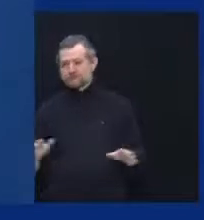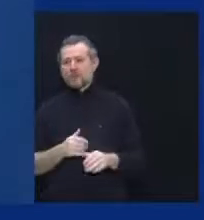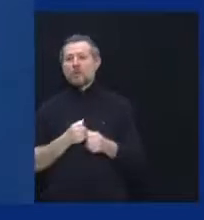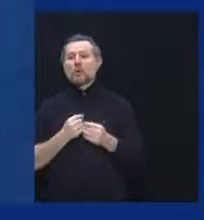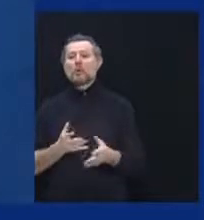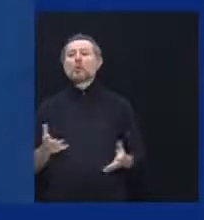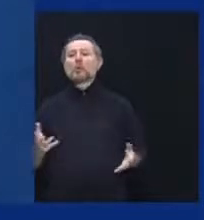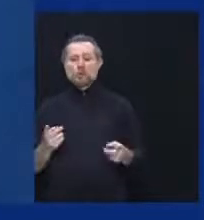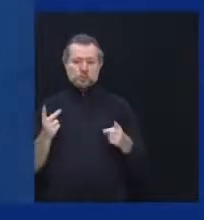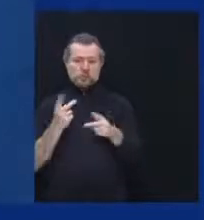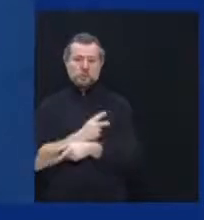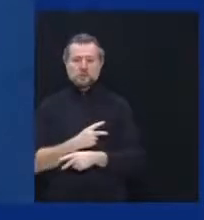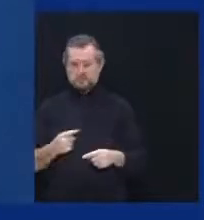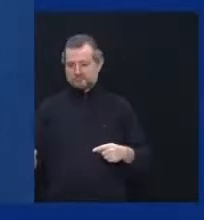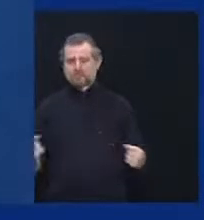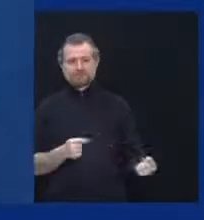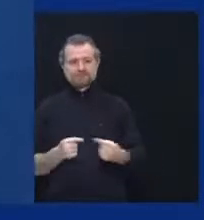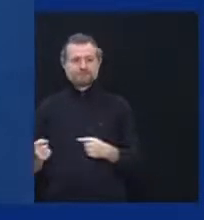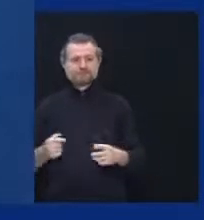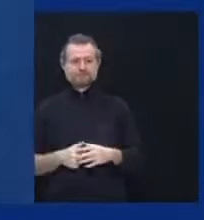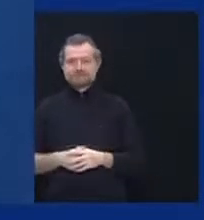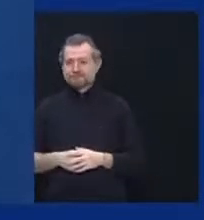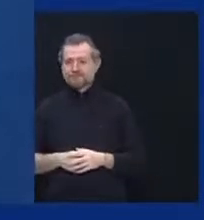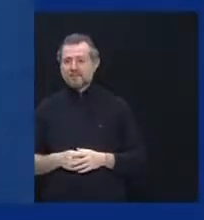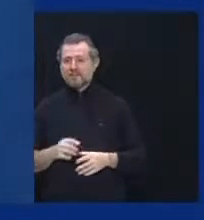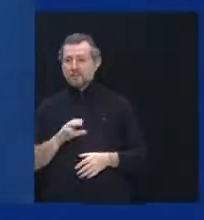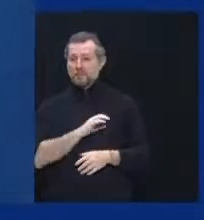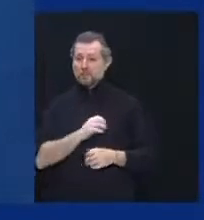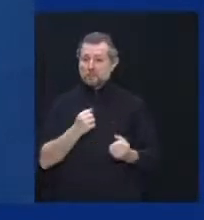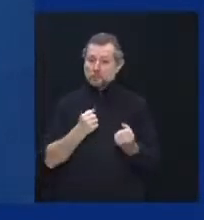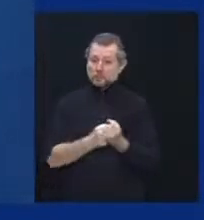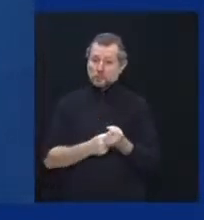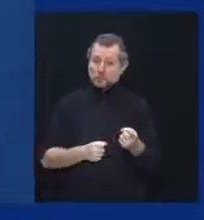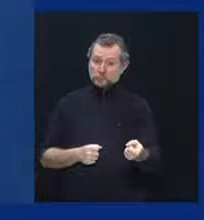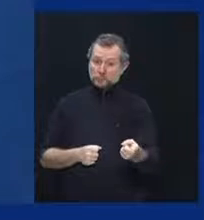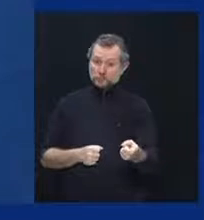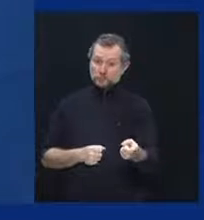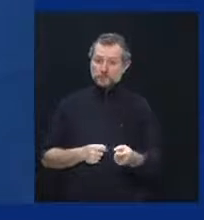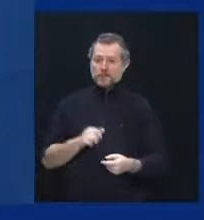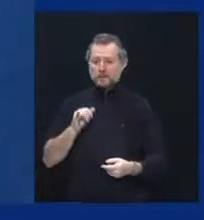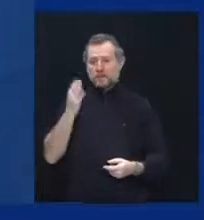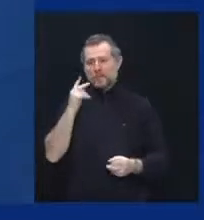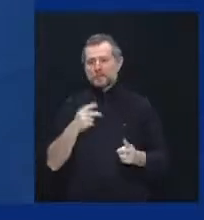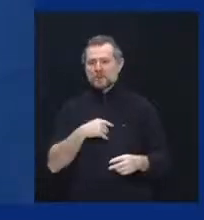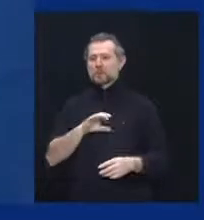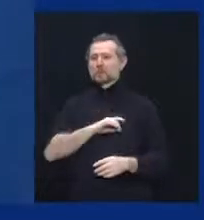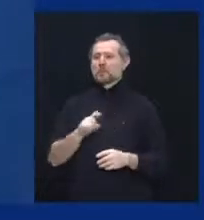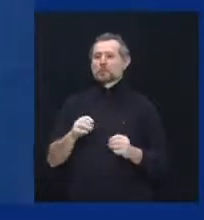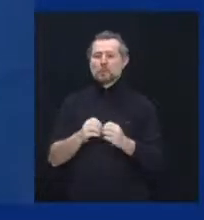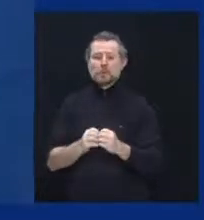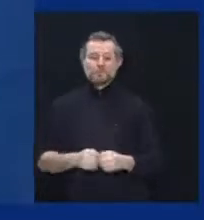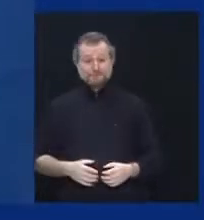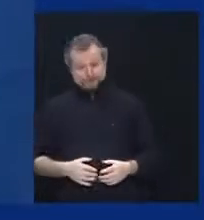Yes, you want to be a hero to the police? You say, I think the police should get more. It's cheap.